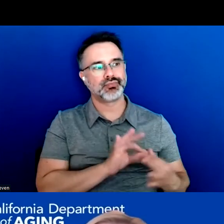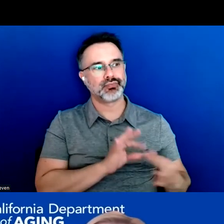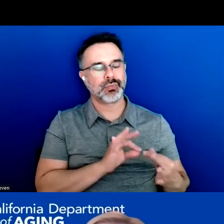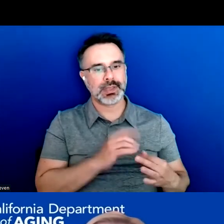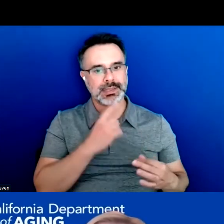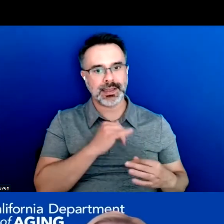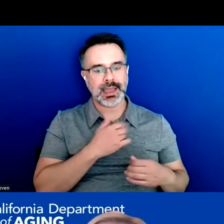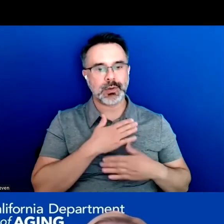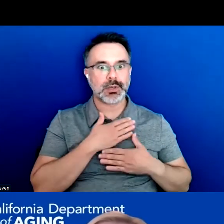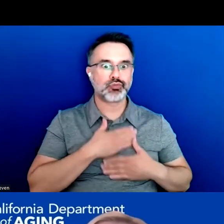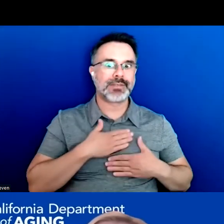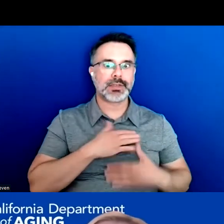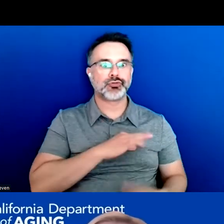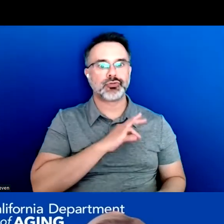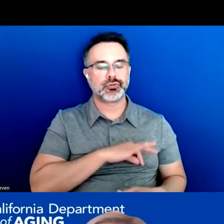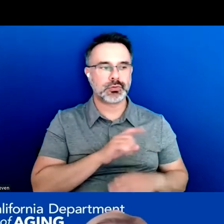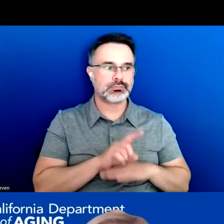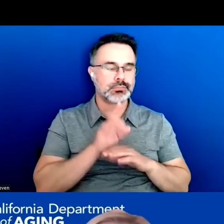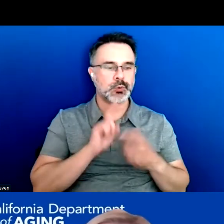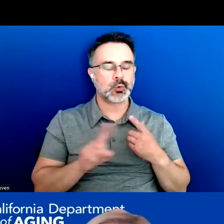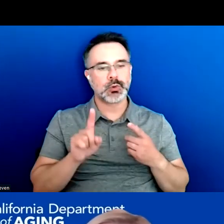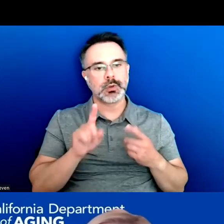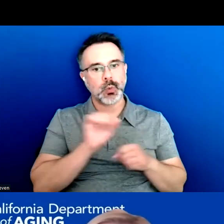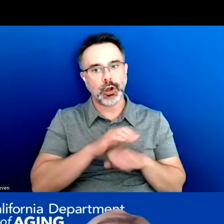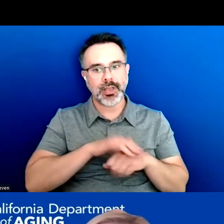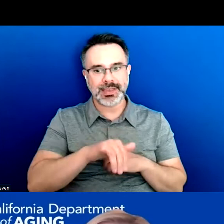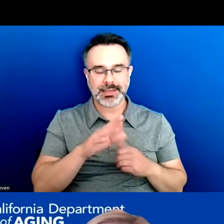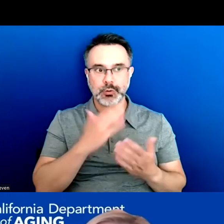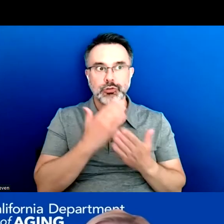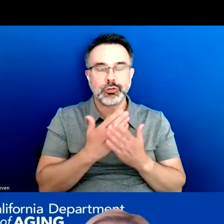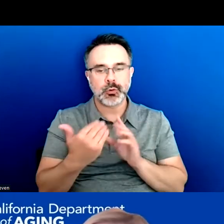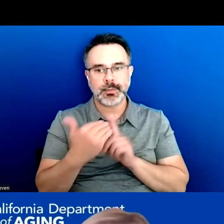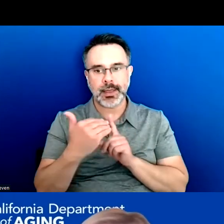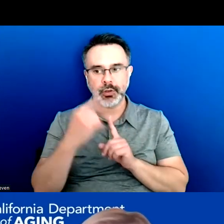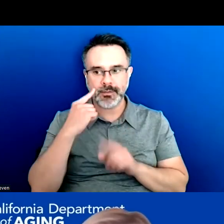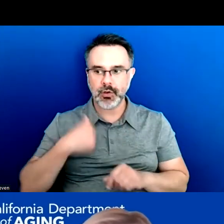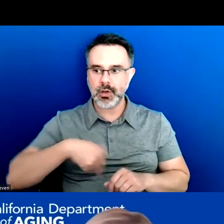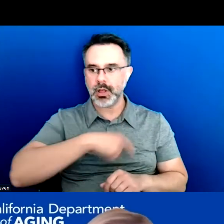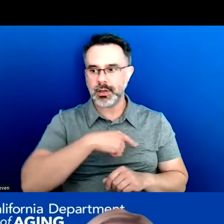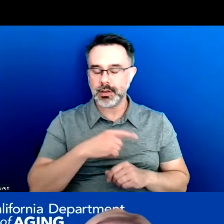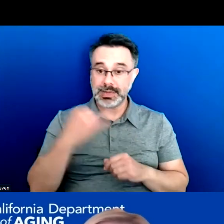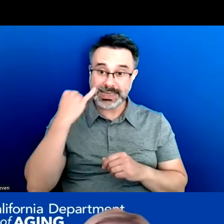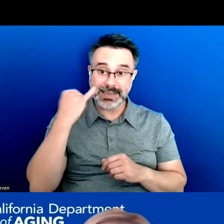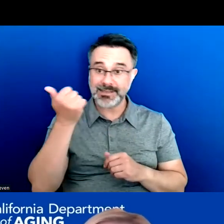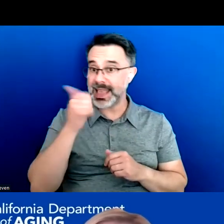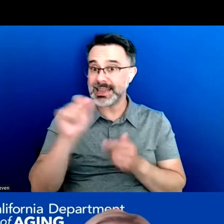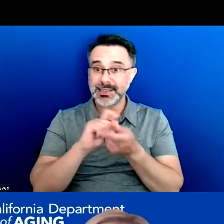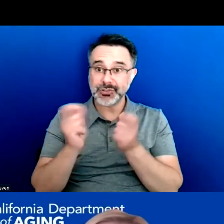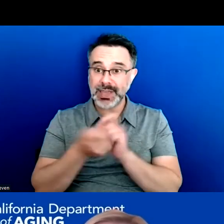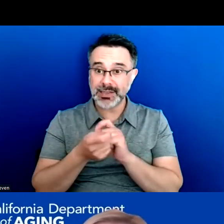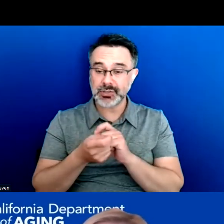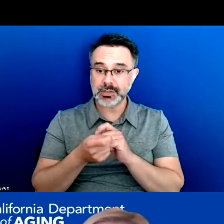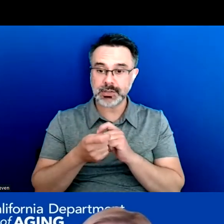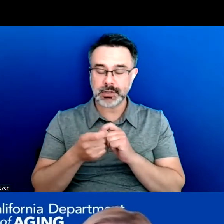that a very important reminder about if there are changes, any changes would be